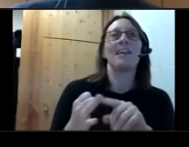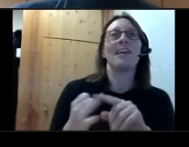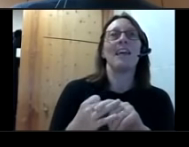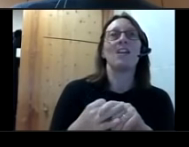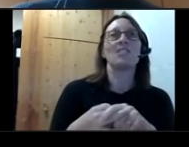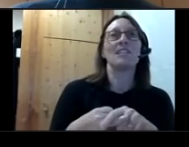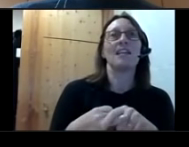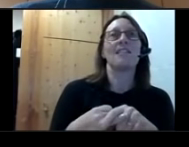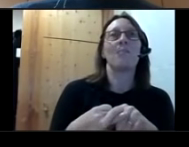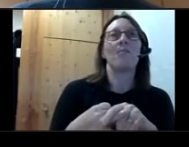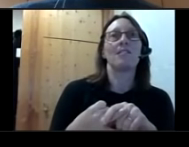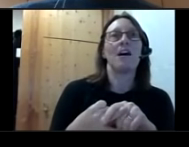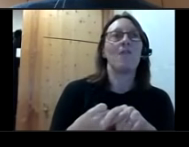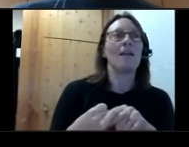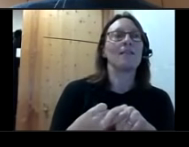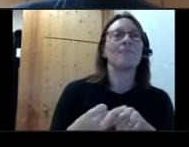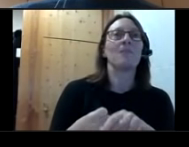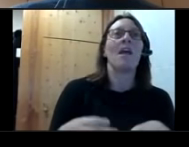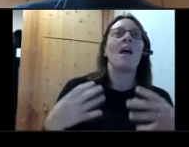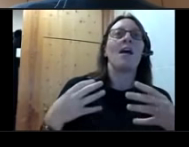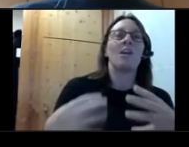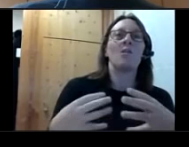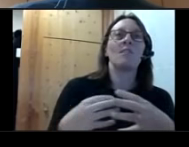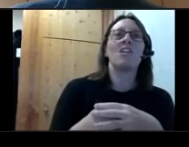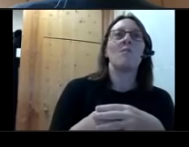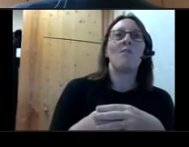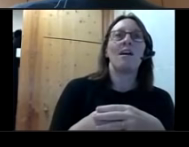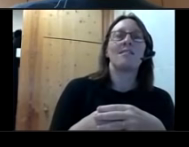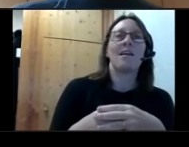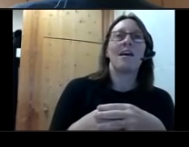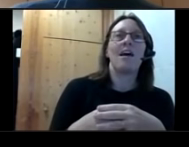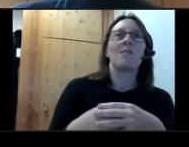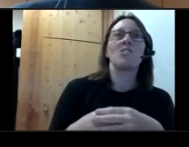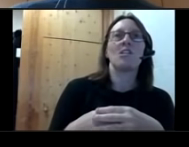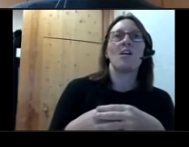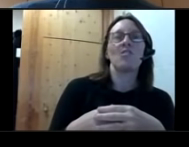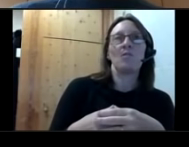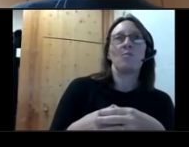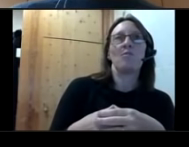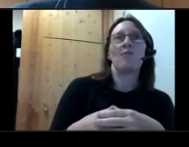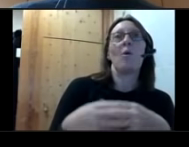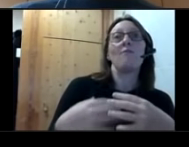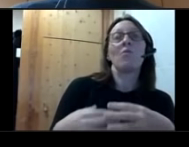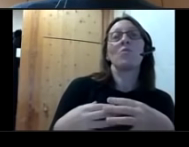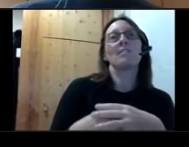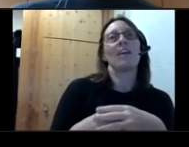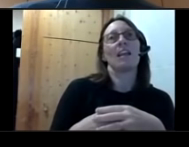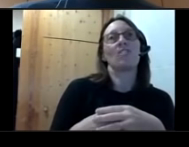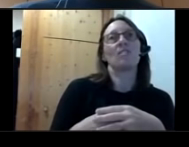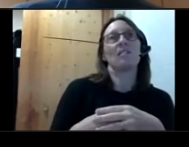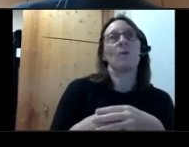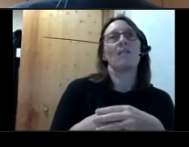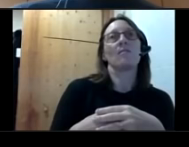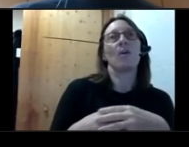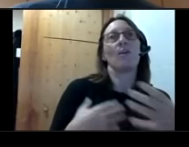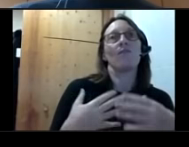to be included in that sample at a higher rate. The Equality and Human Rights Commission are responsible for enforcing the